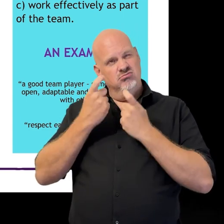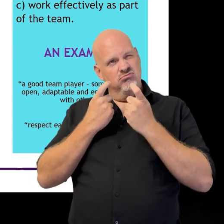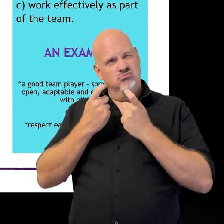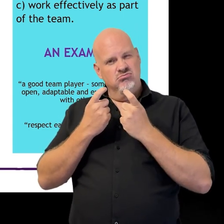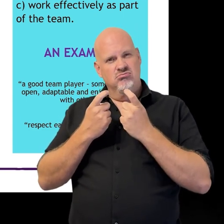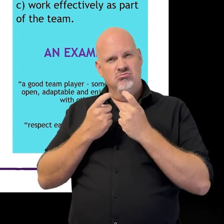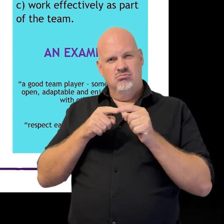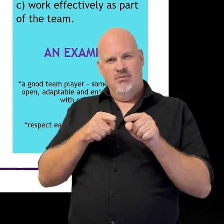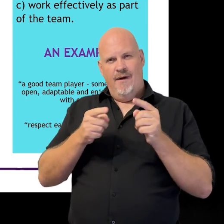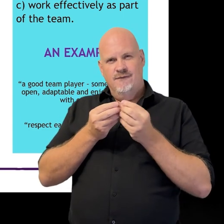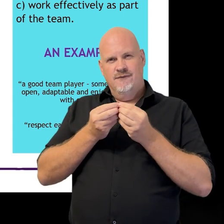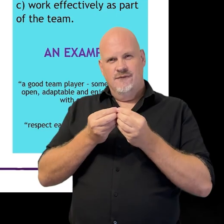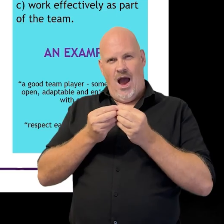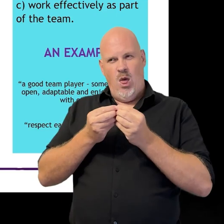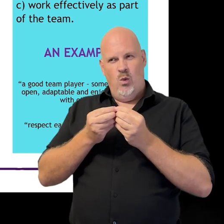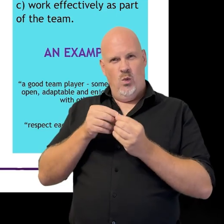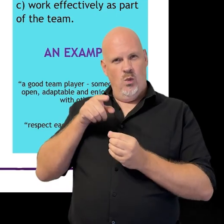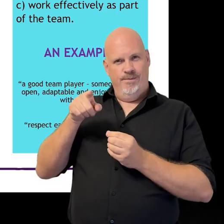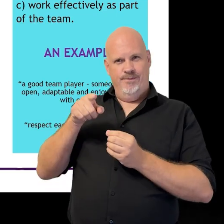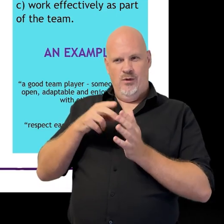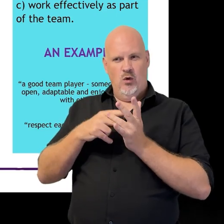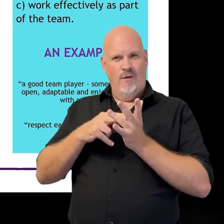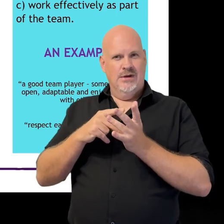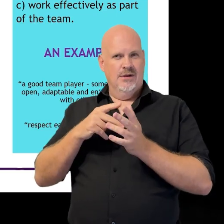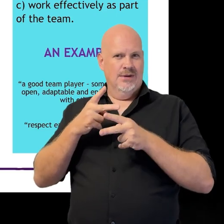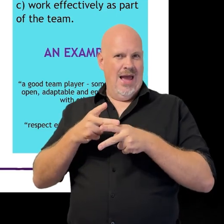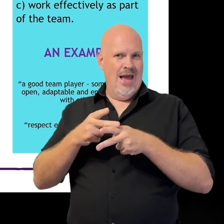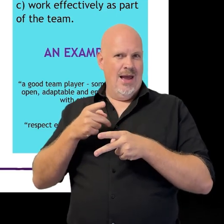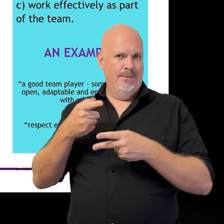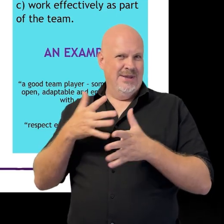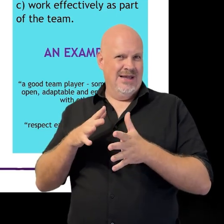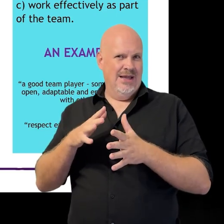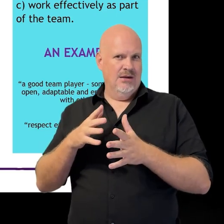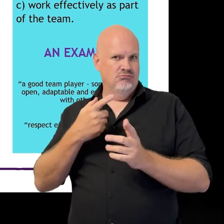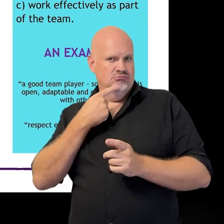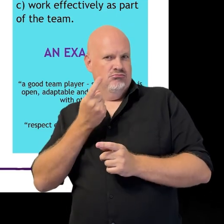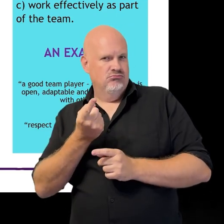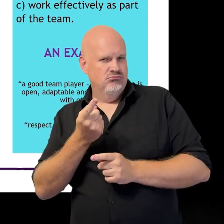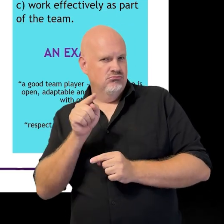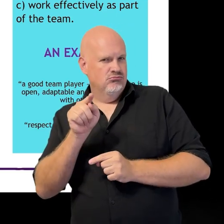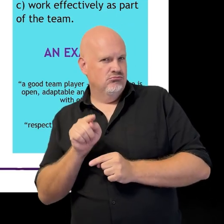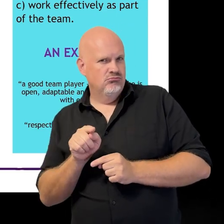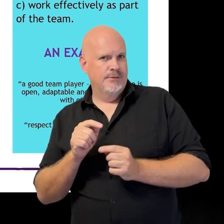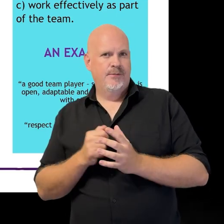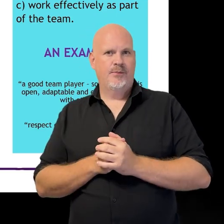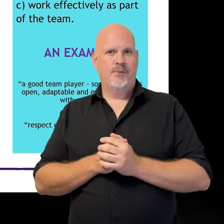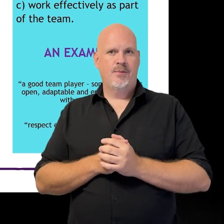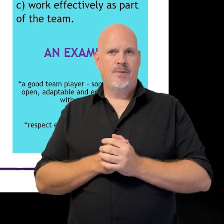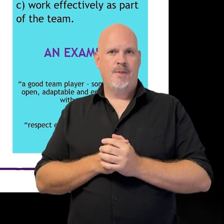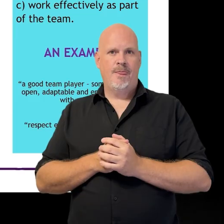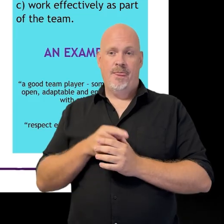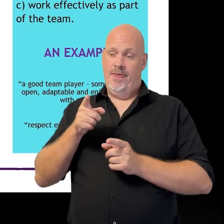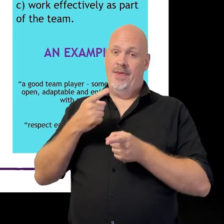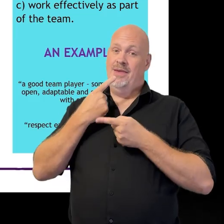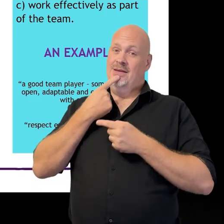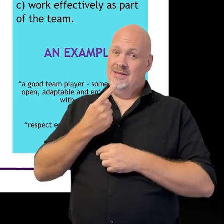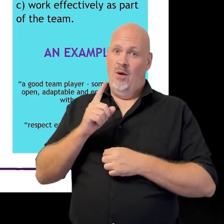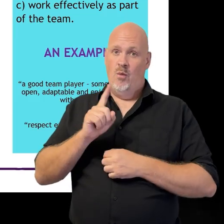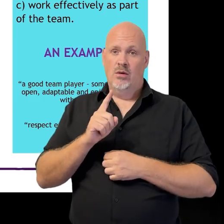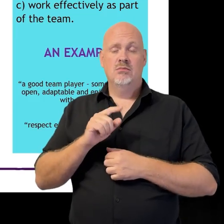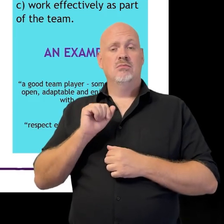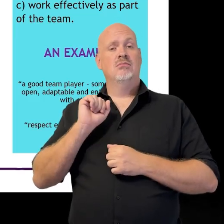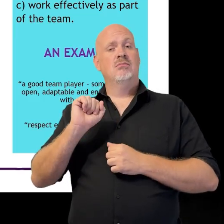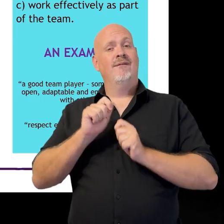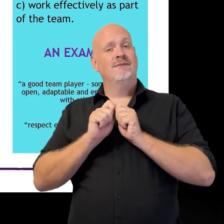conversation. Maybe it was a particular opinion you had about something that was valuable and relevant. Maybe you